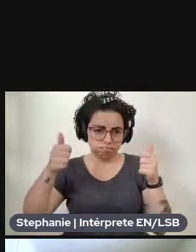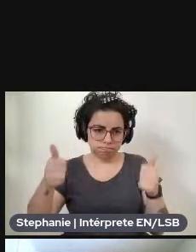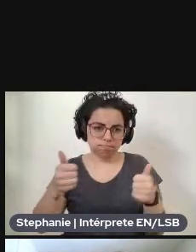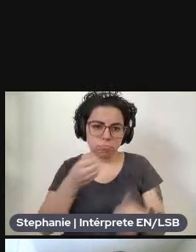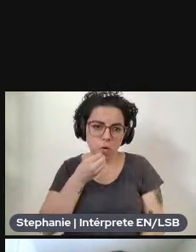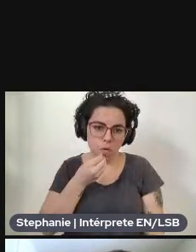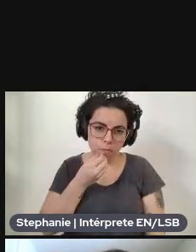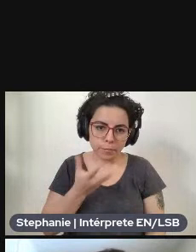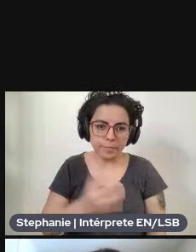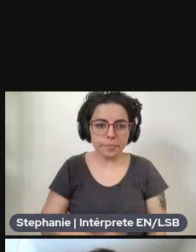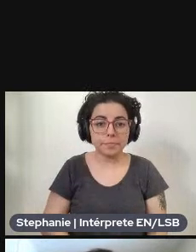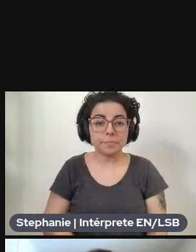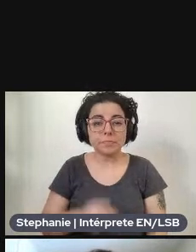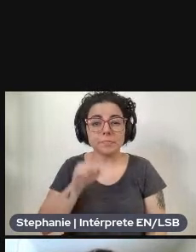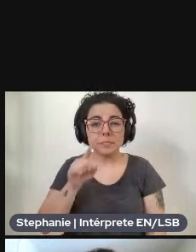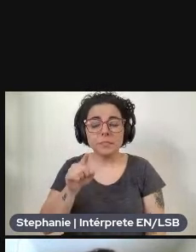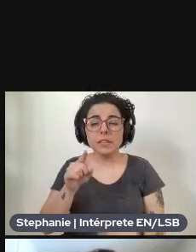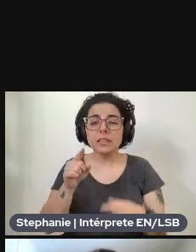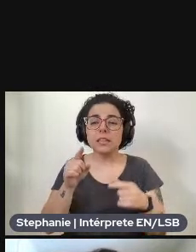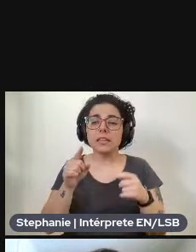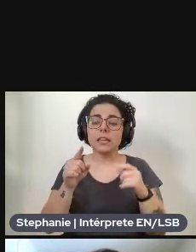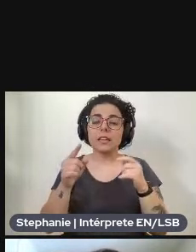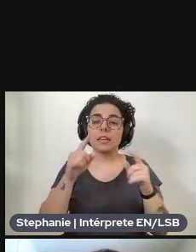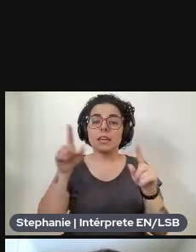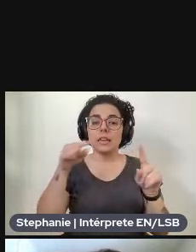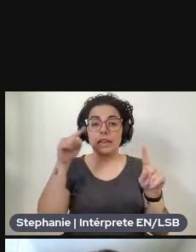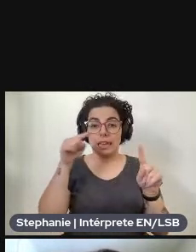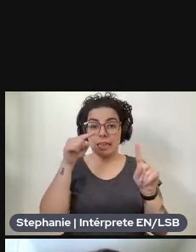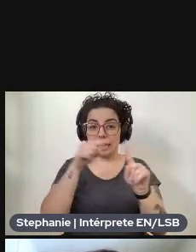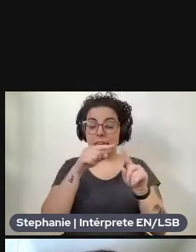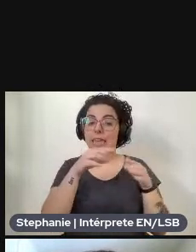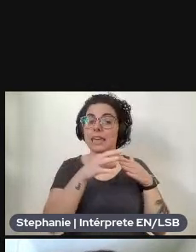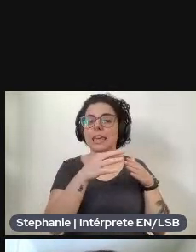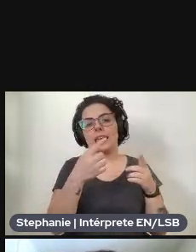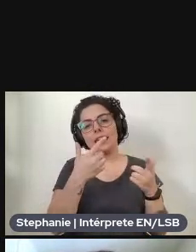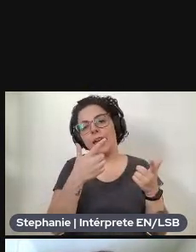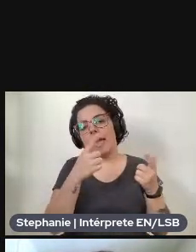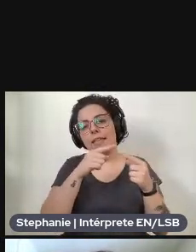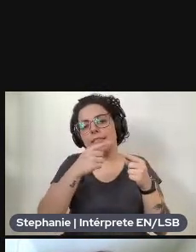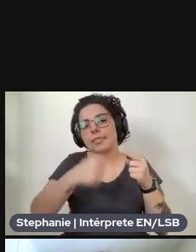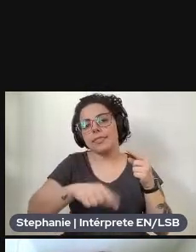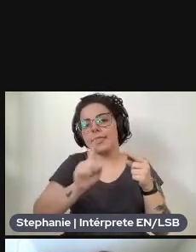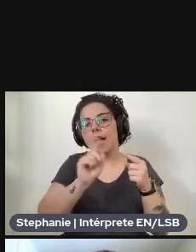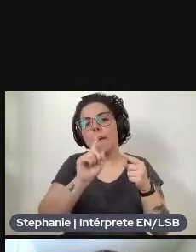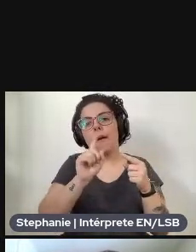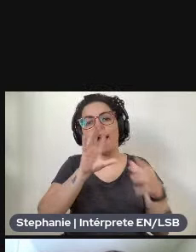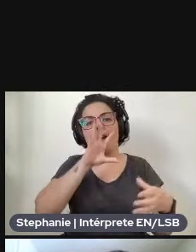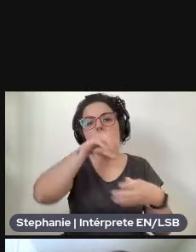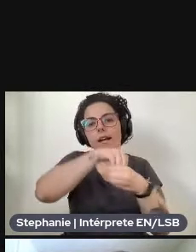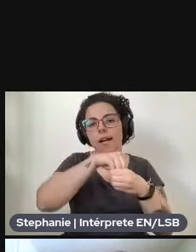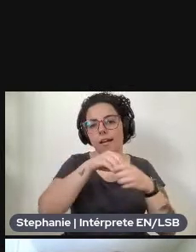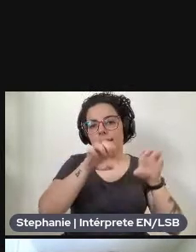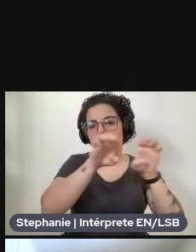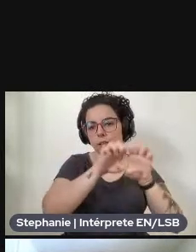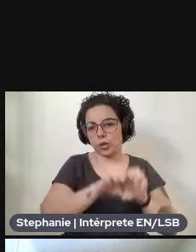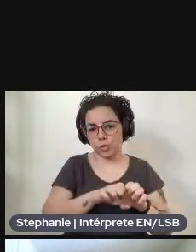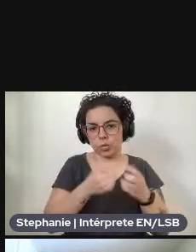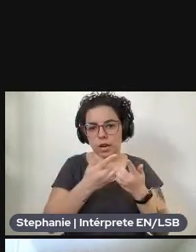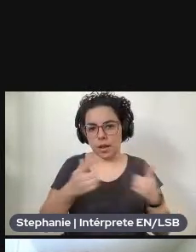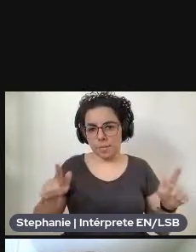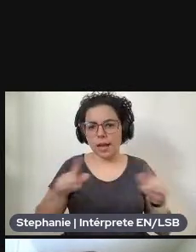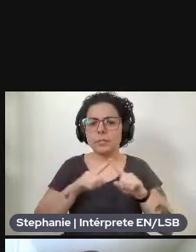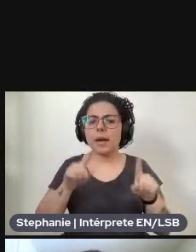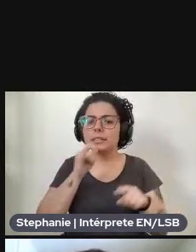The communicative intention is not supposed to form part of the grammar. That means that there is no direct